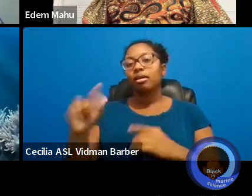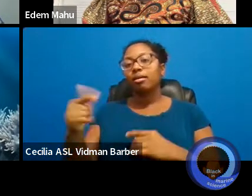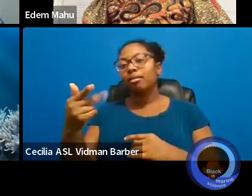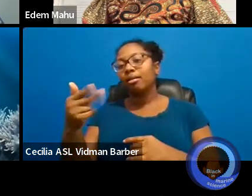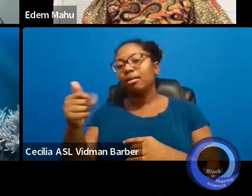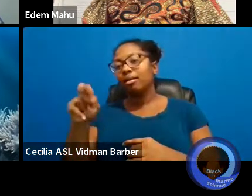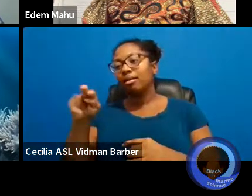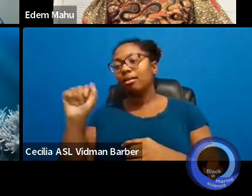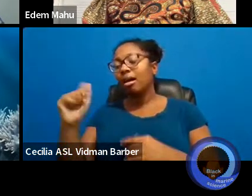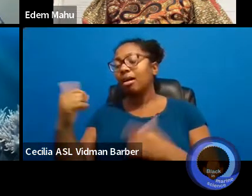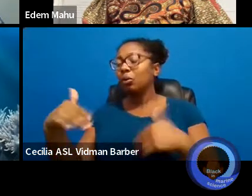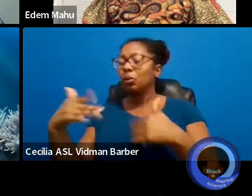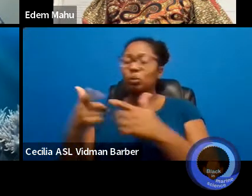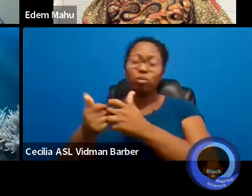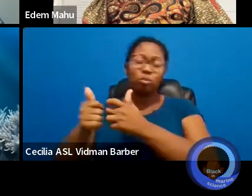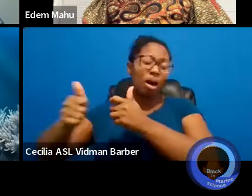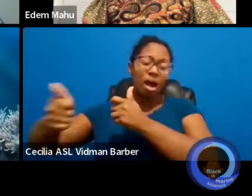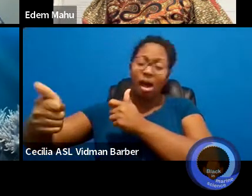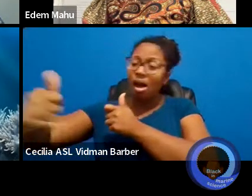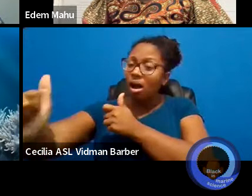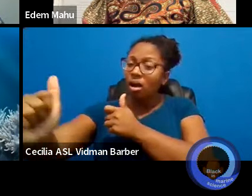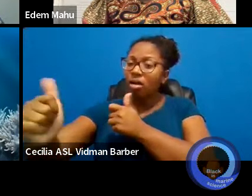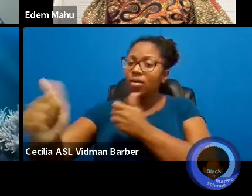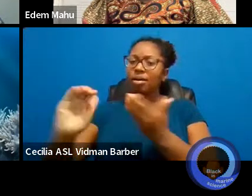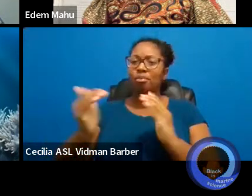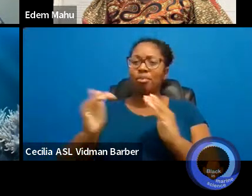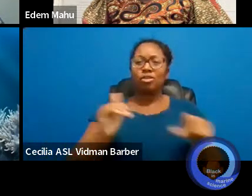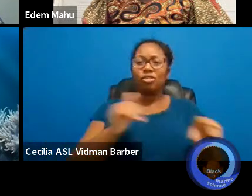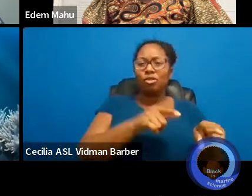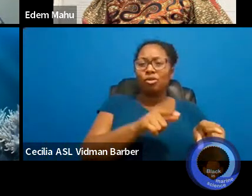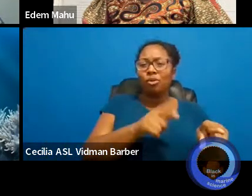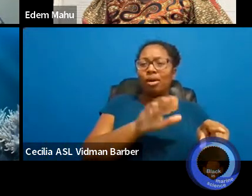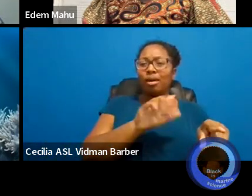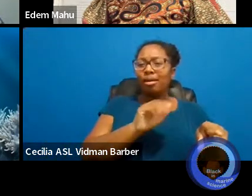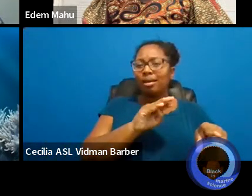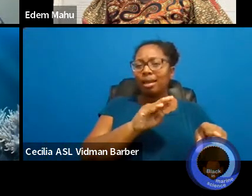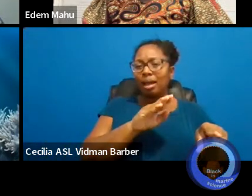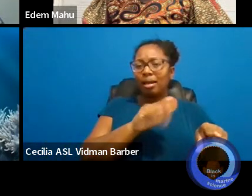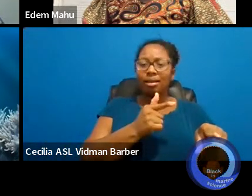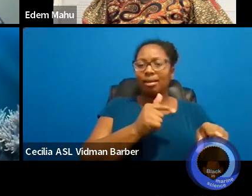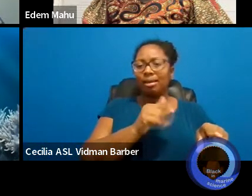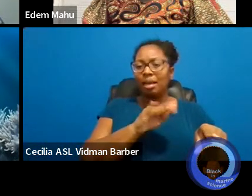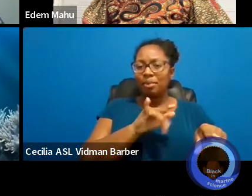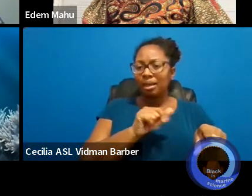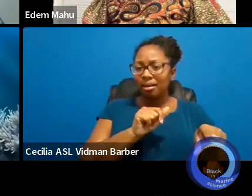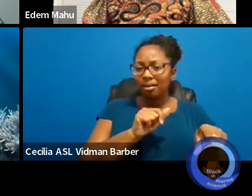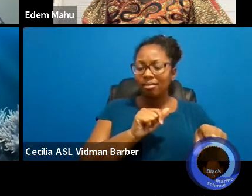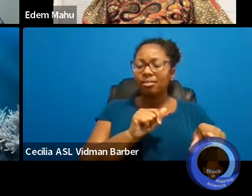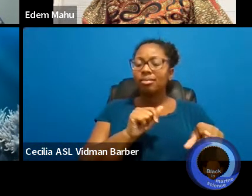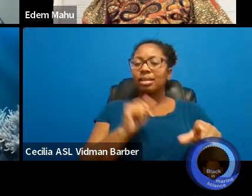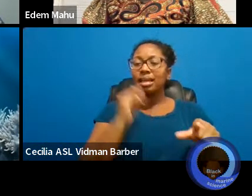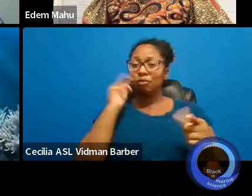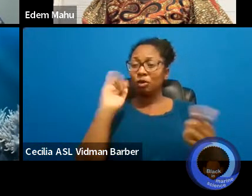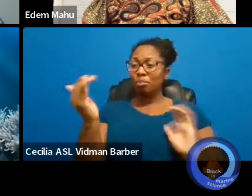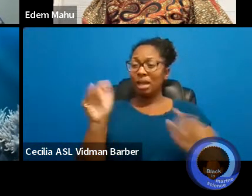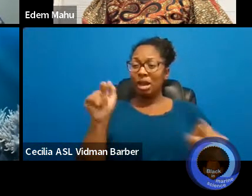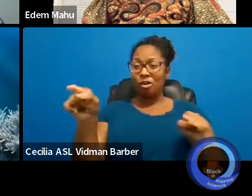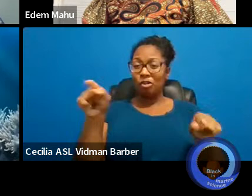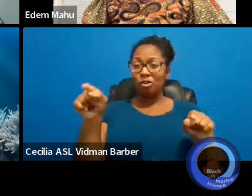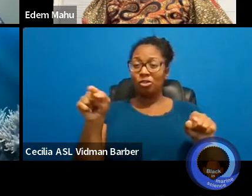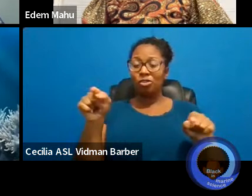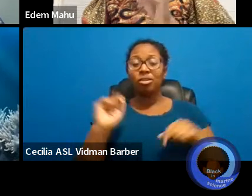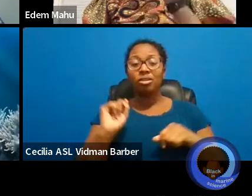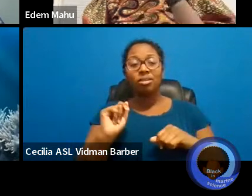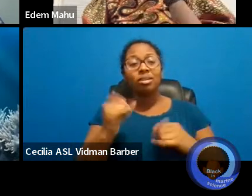which is still learning from our sister country, Ghana. So speaking of Gambia, Ms.